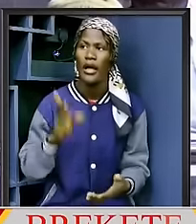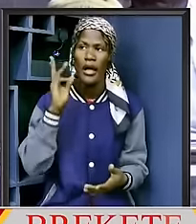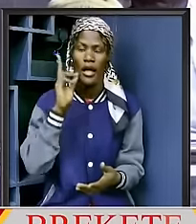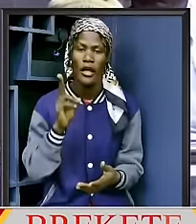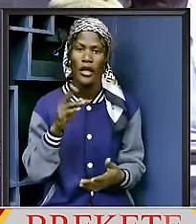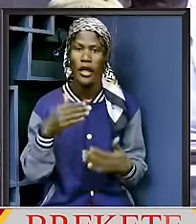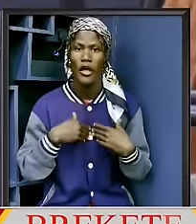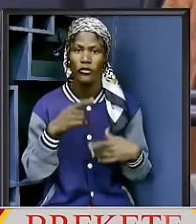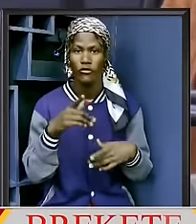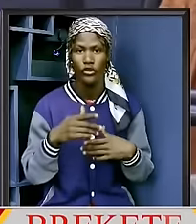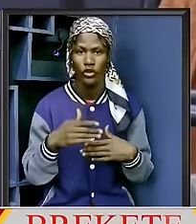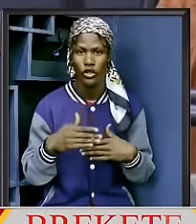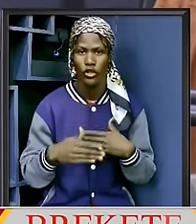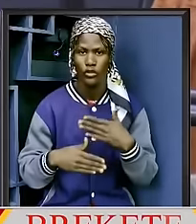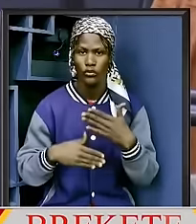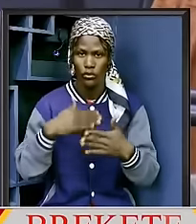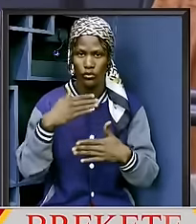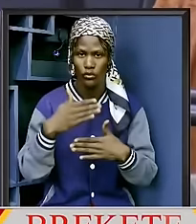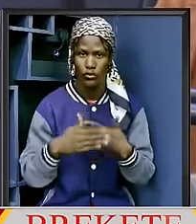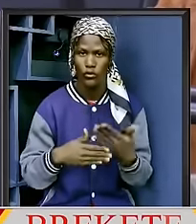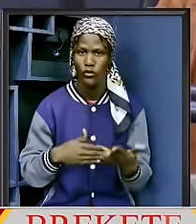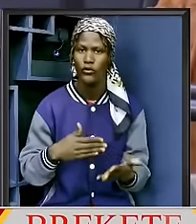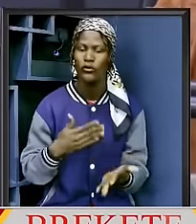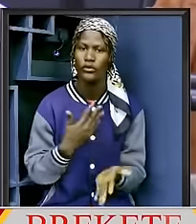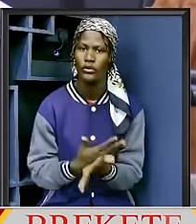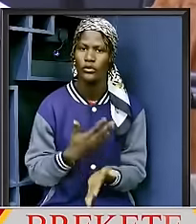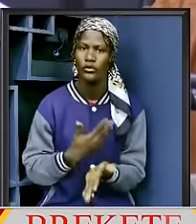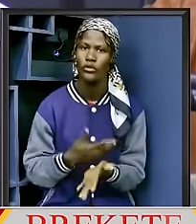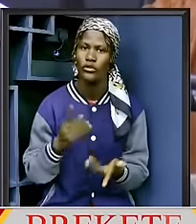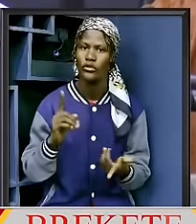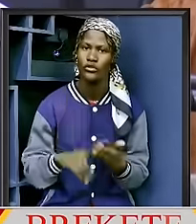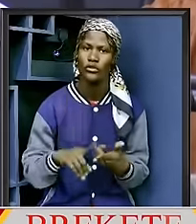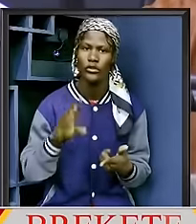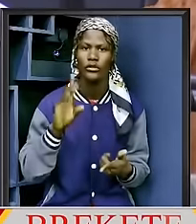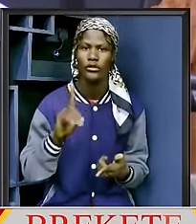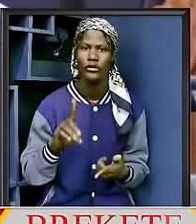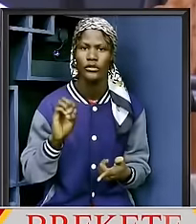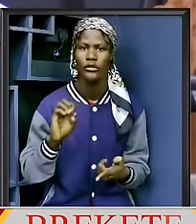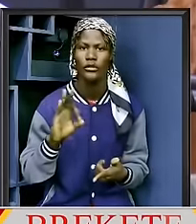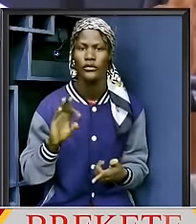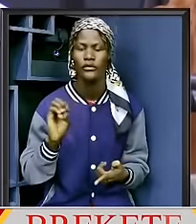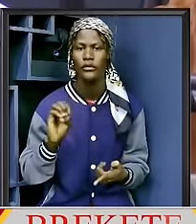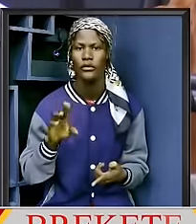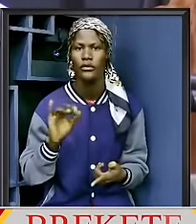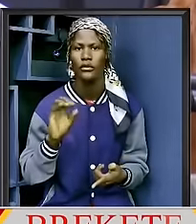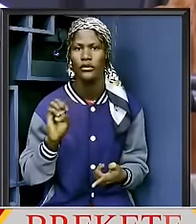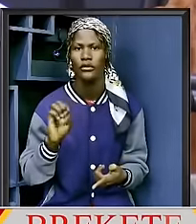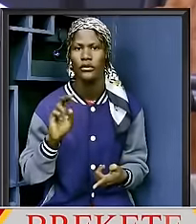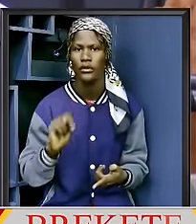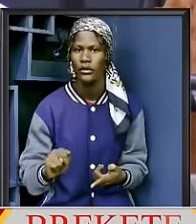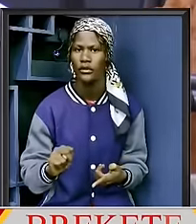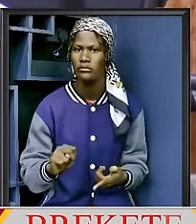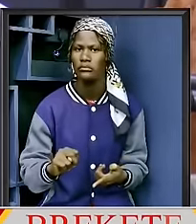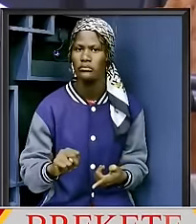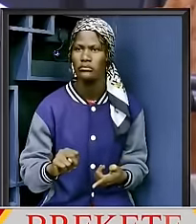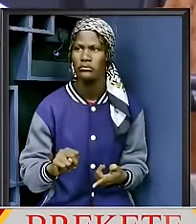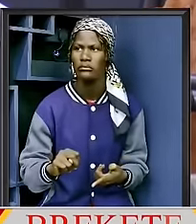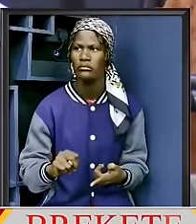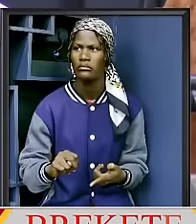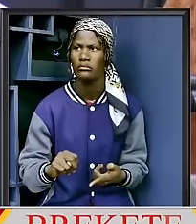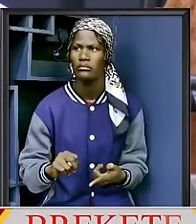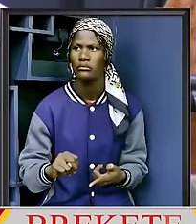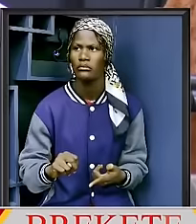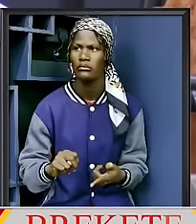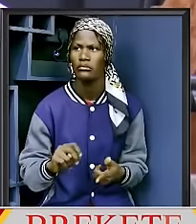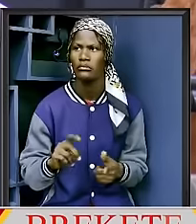the company's money to different accounts? I have not. They can trace it. The account where they freeze, how much they inside? I don't